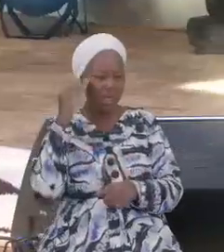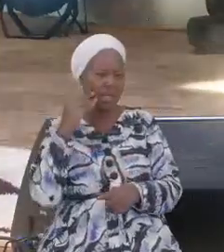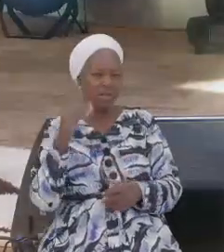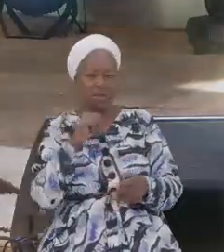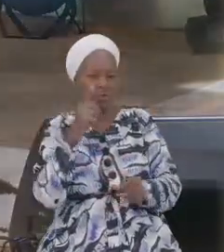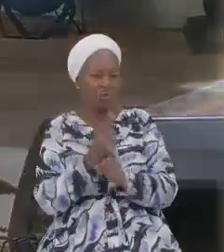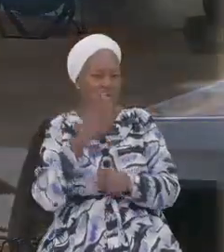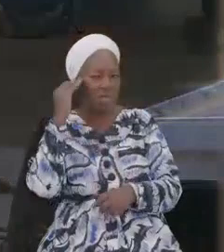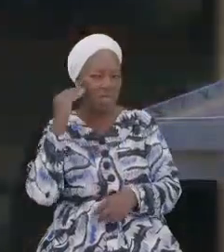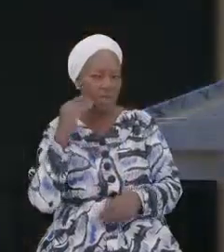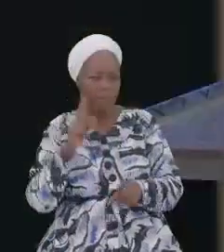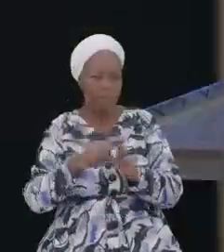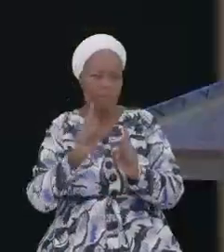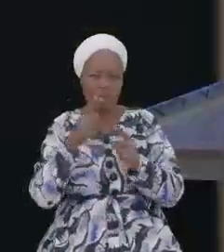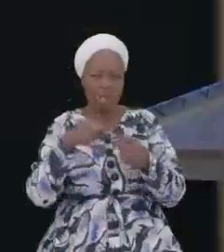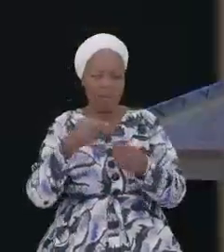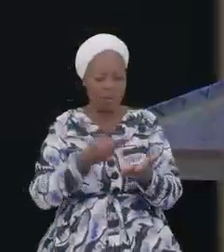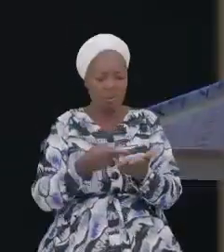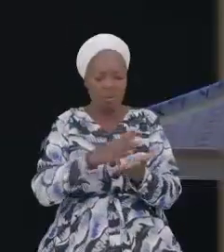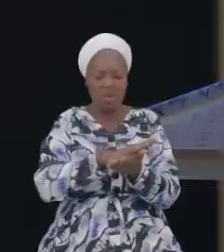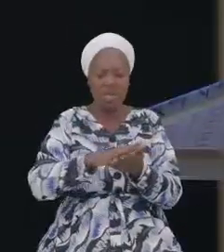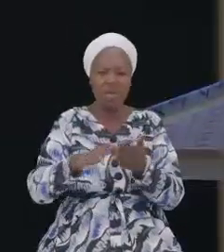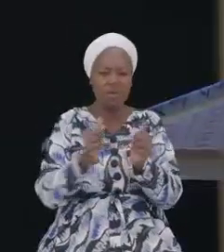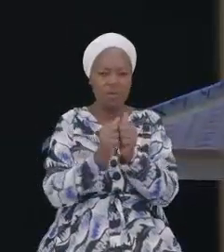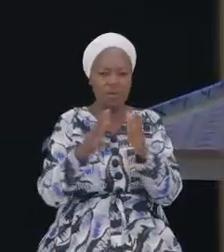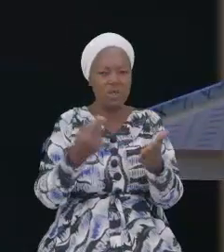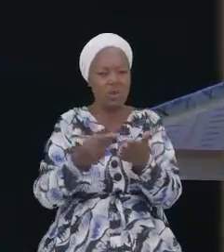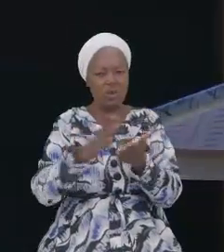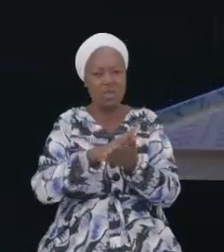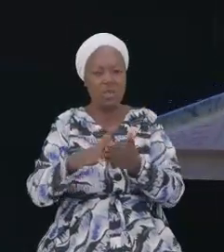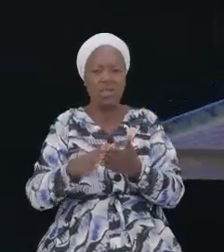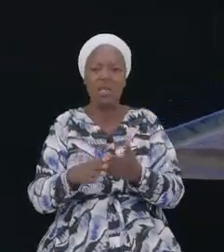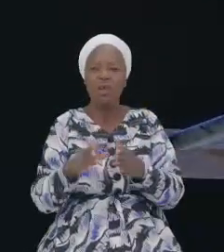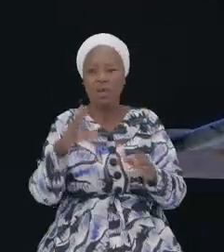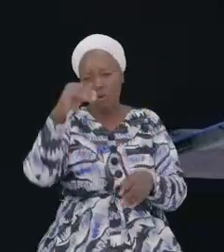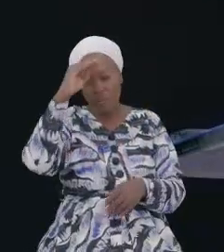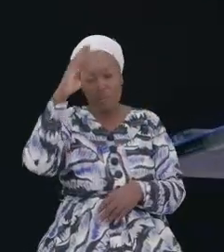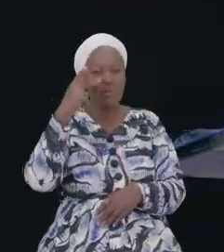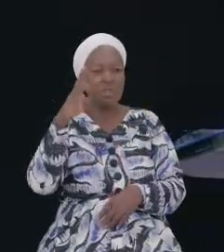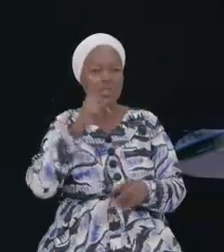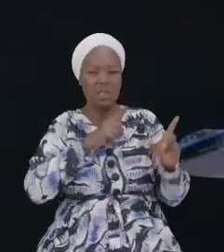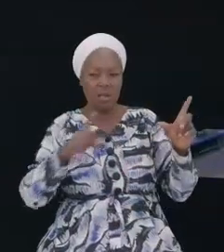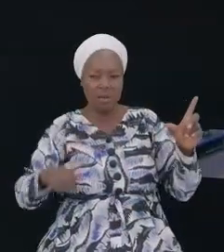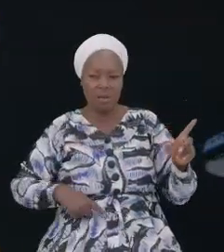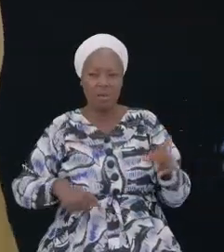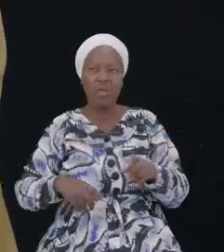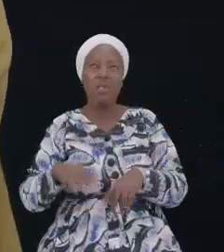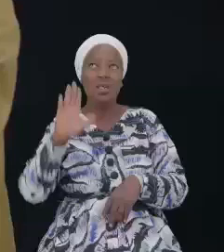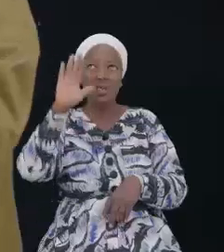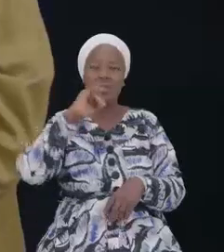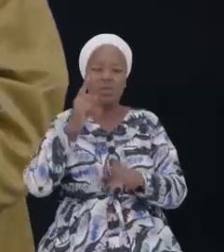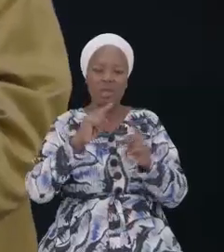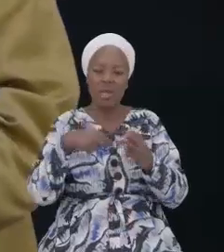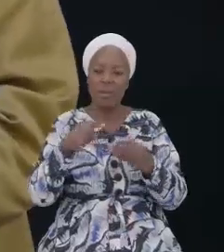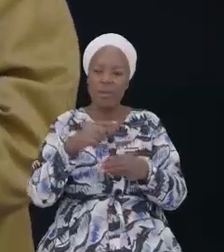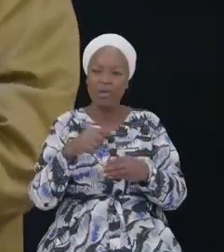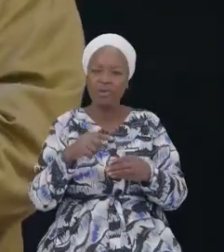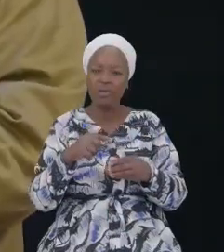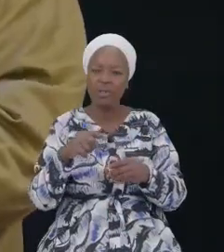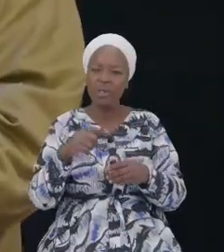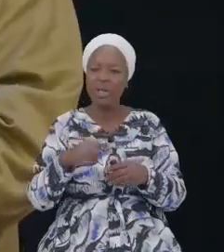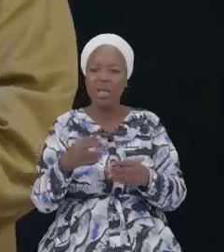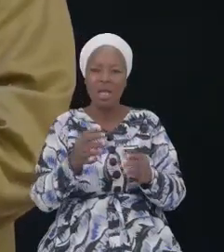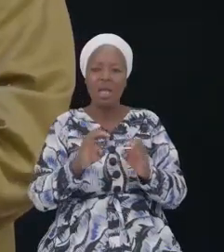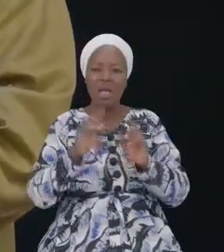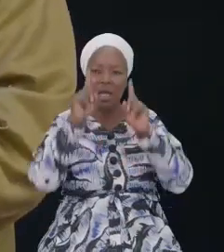talking about your holiness. Without holiness, no man shall see the Lord. It's talking about excellence.